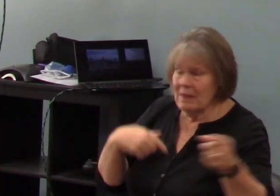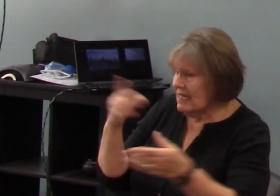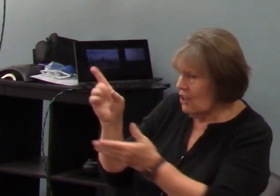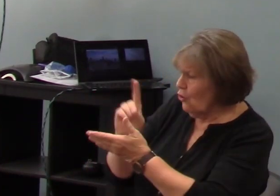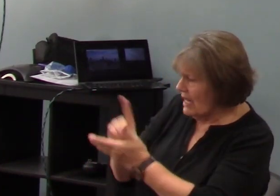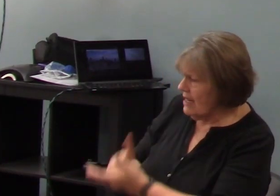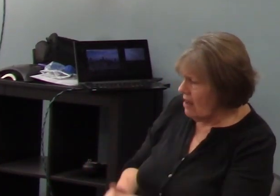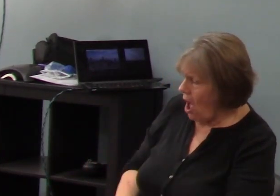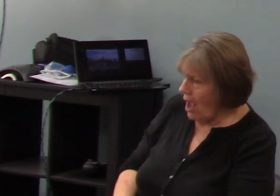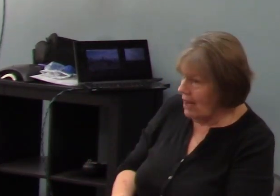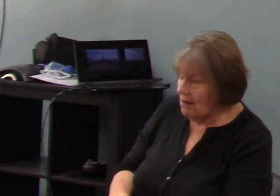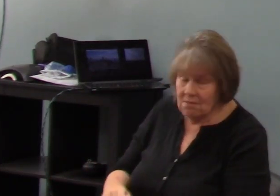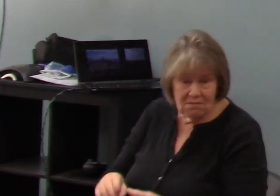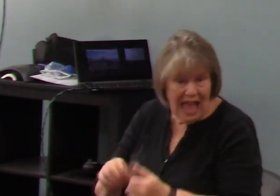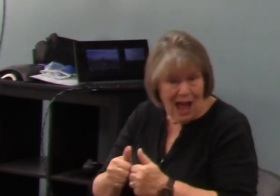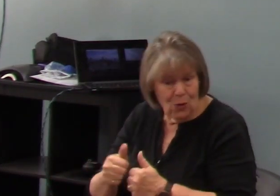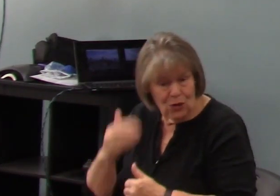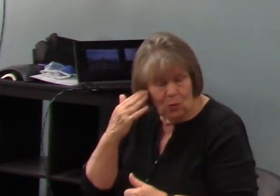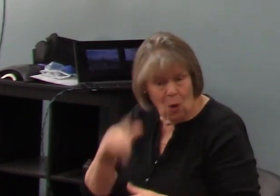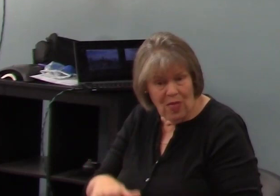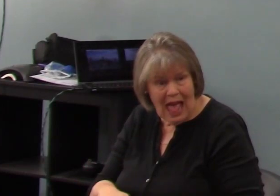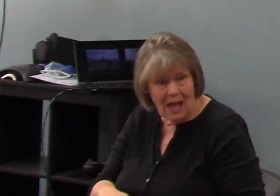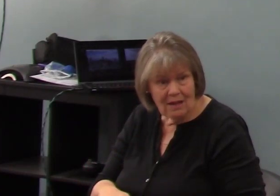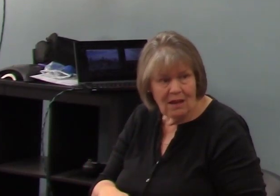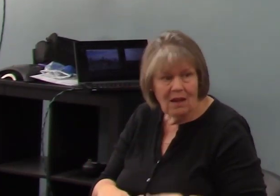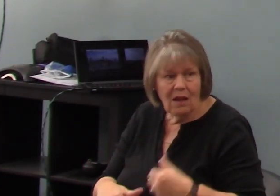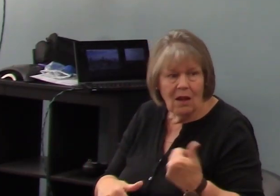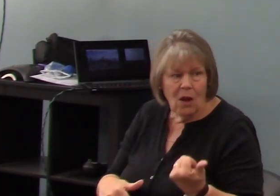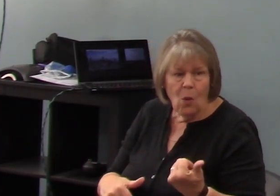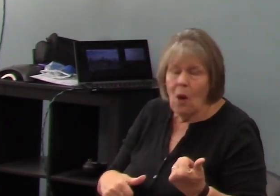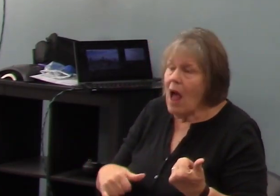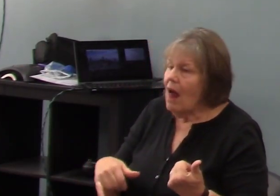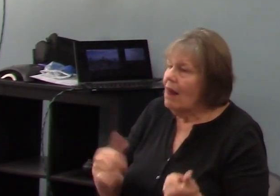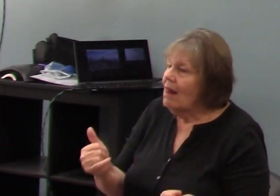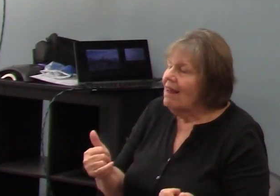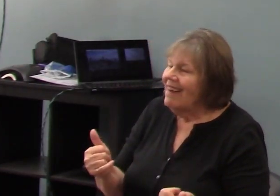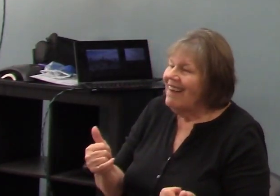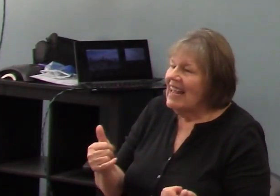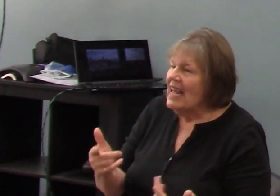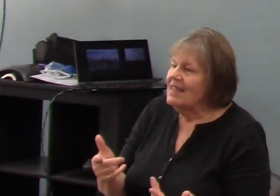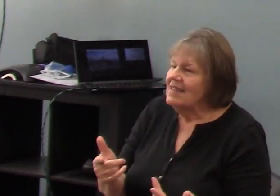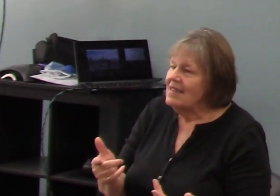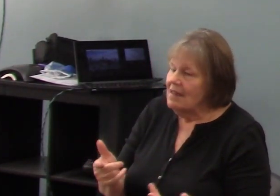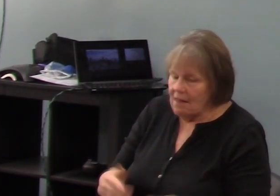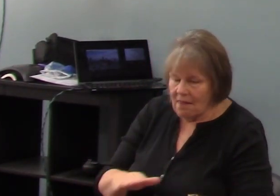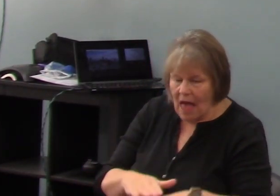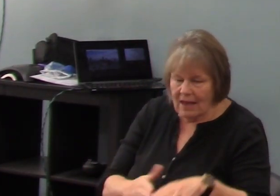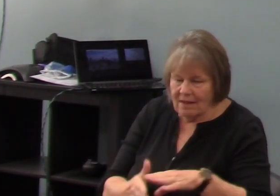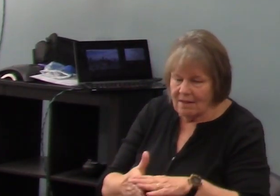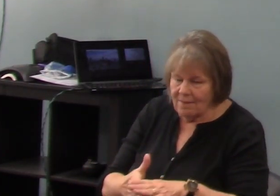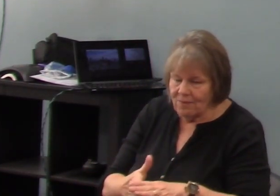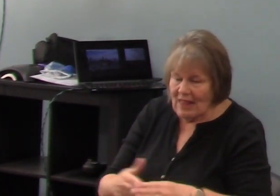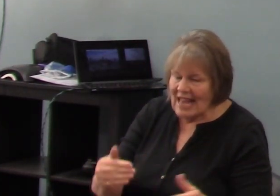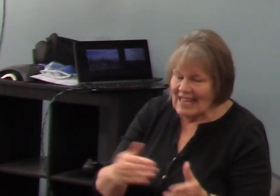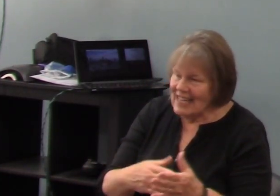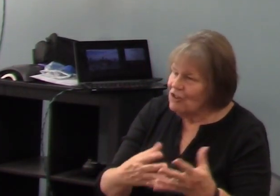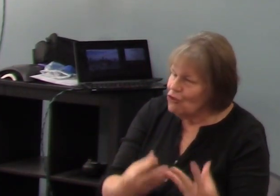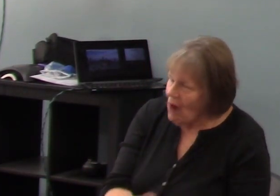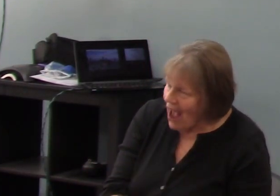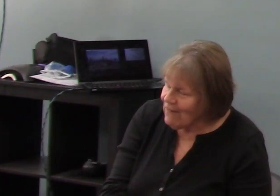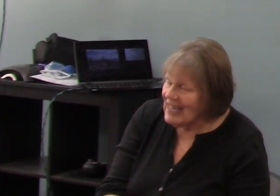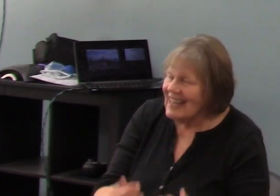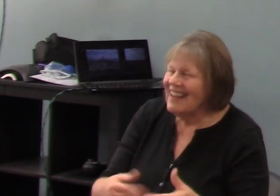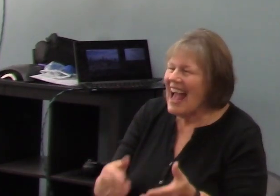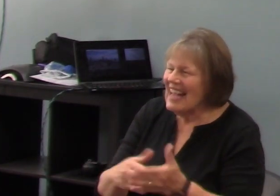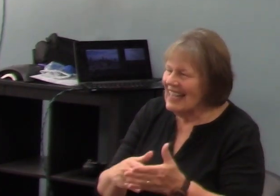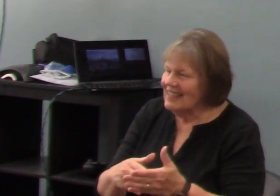It defies gravity, defies the natural law of Yeah, planet. yeah. We don't see stuff